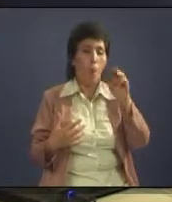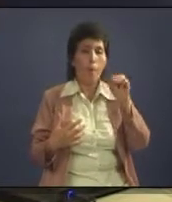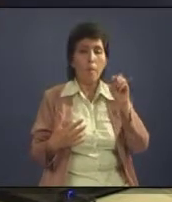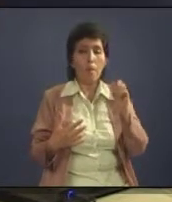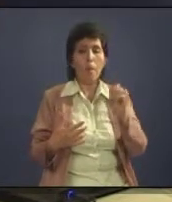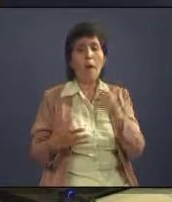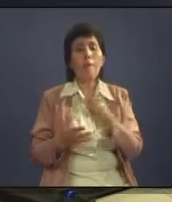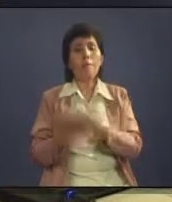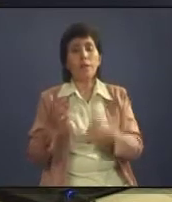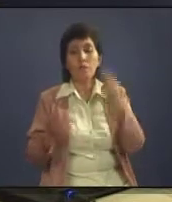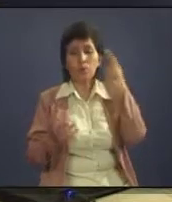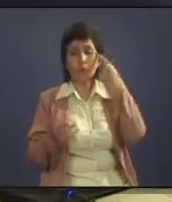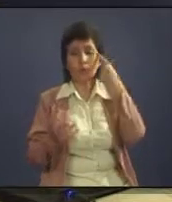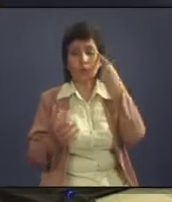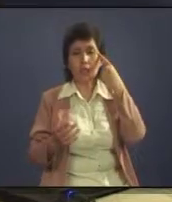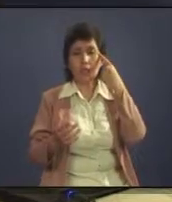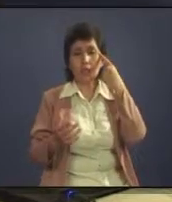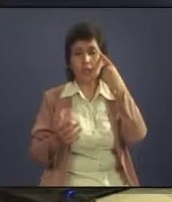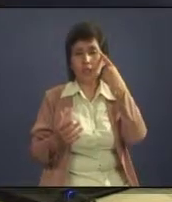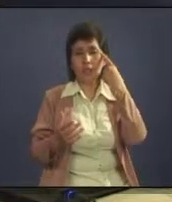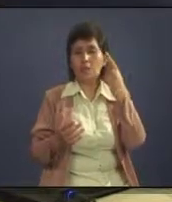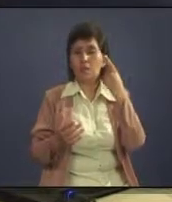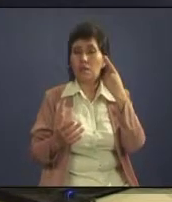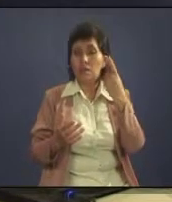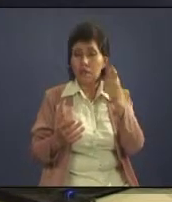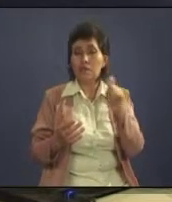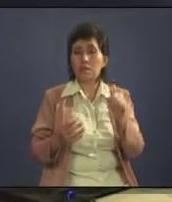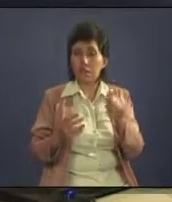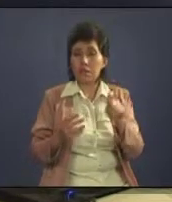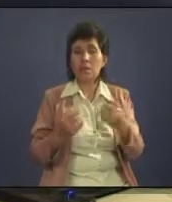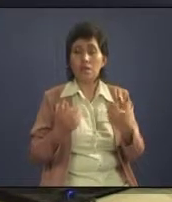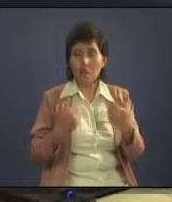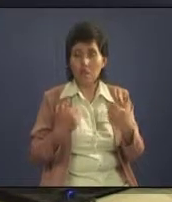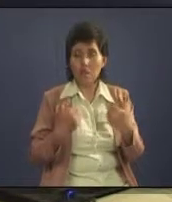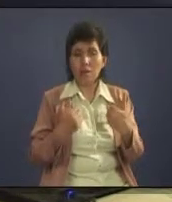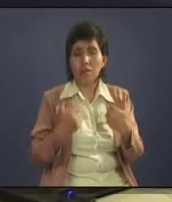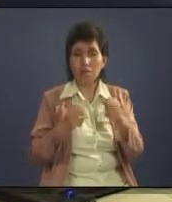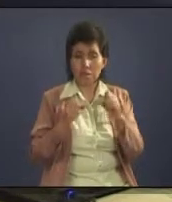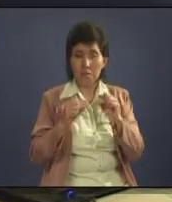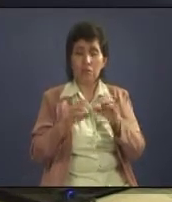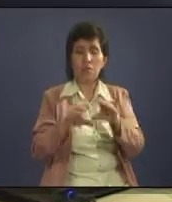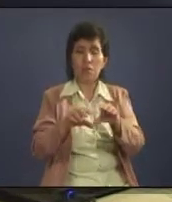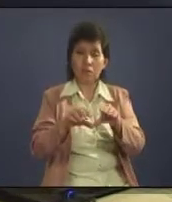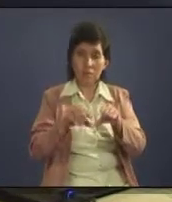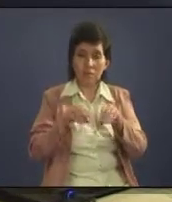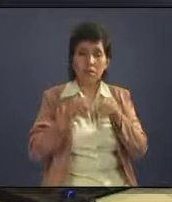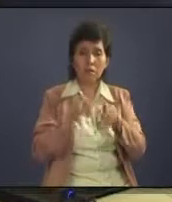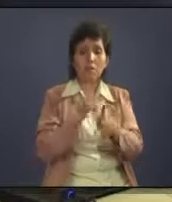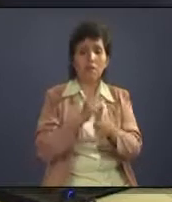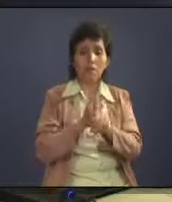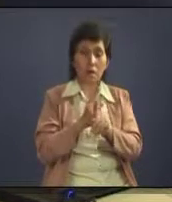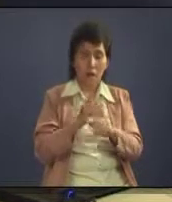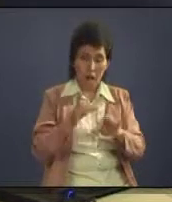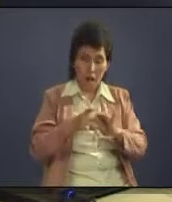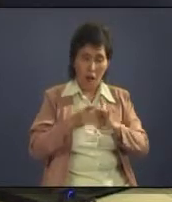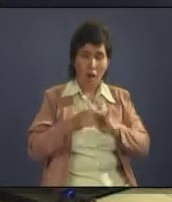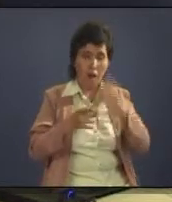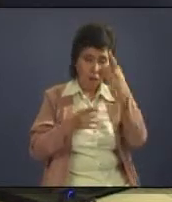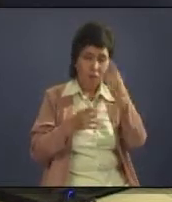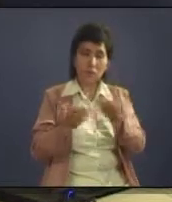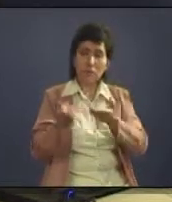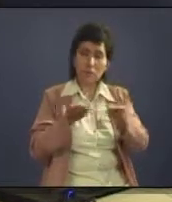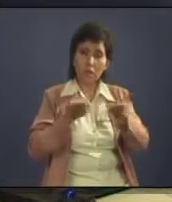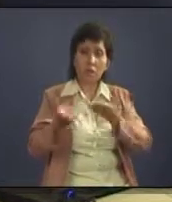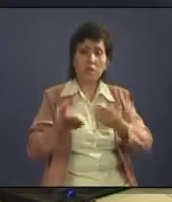so based on your mind, what do you think? Do you think they deserve the right to be treated well? Or the question